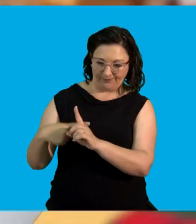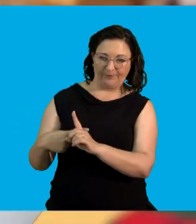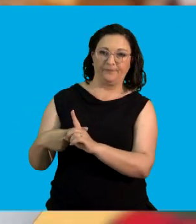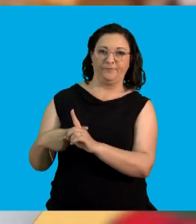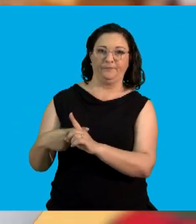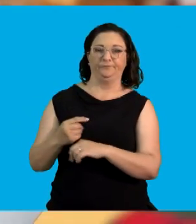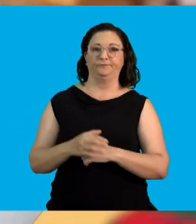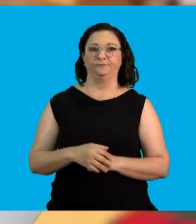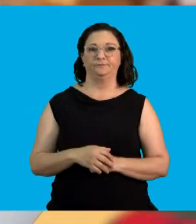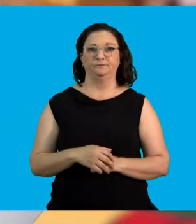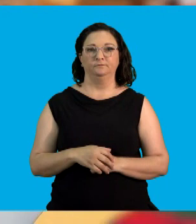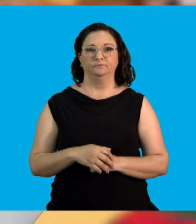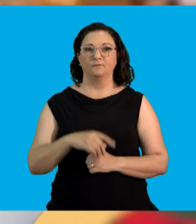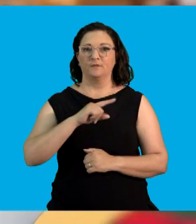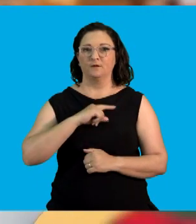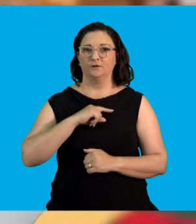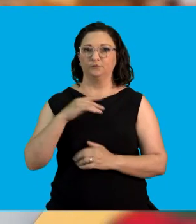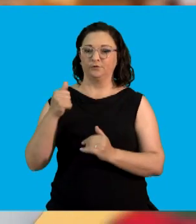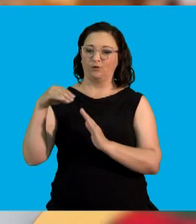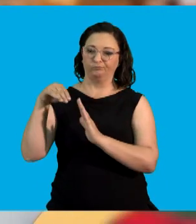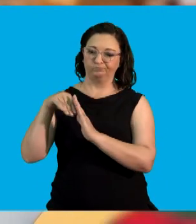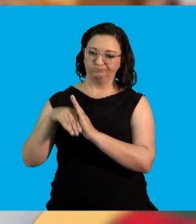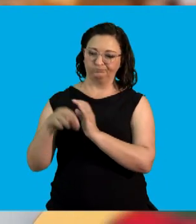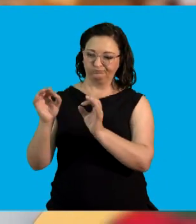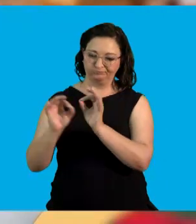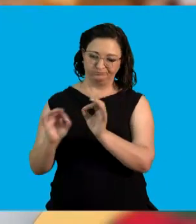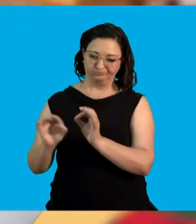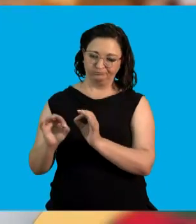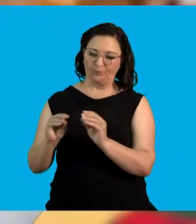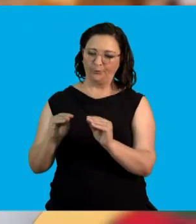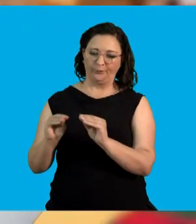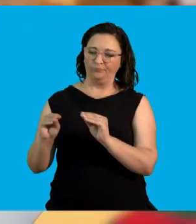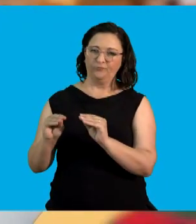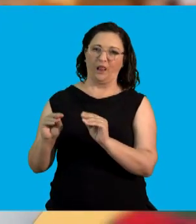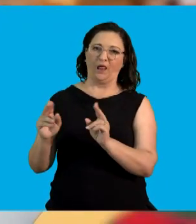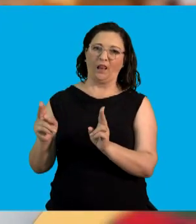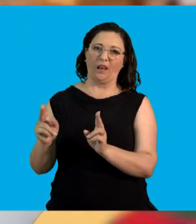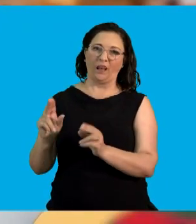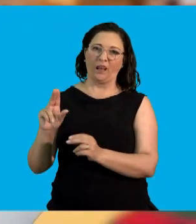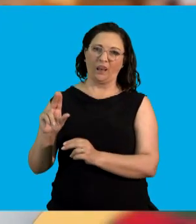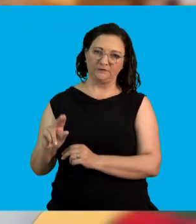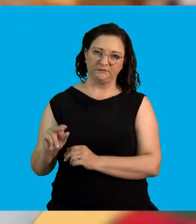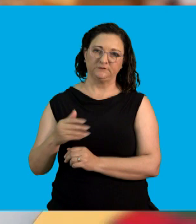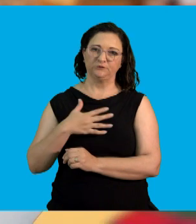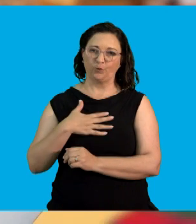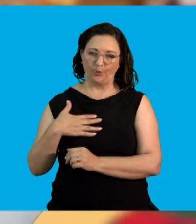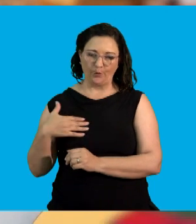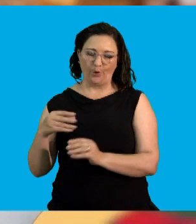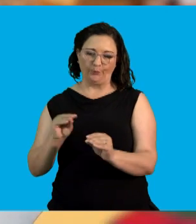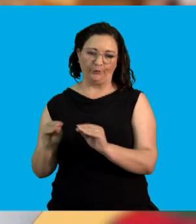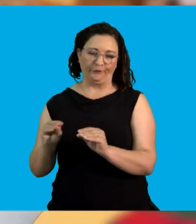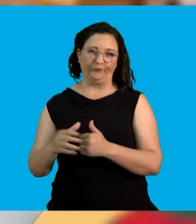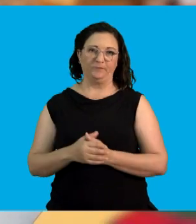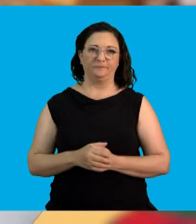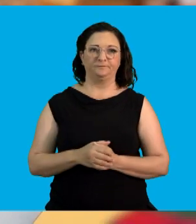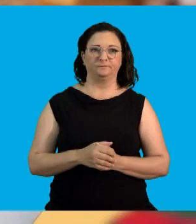the temperature is going to cause the particles to decrease in terms of the motion. So they're going to move slower.